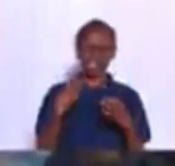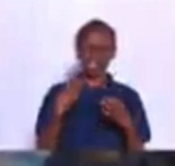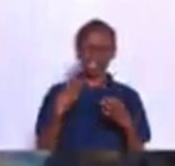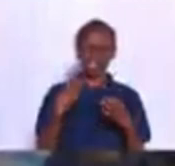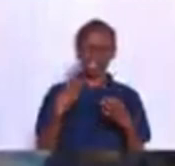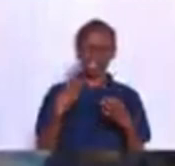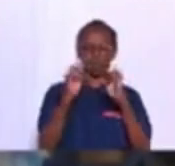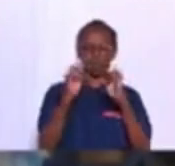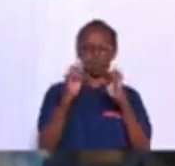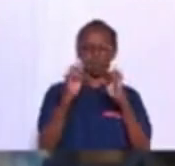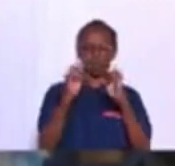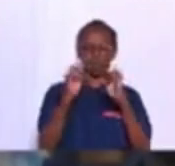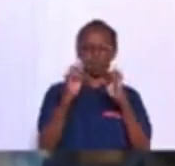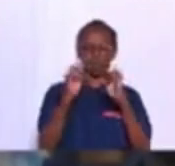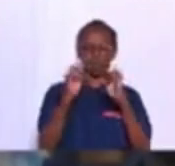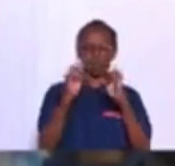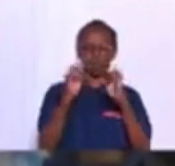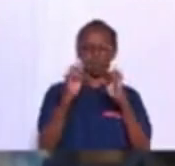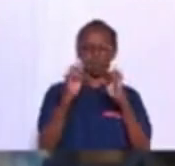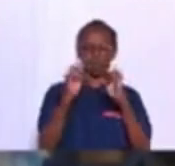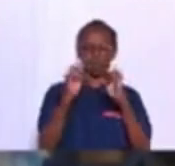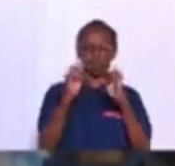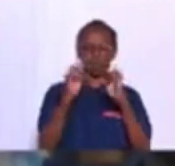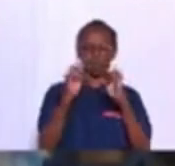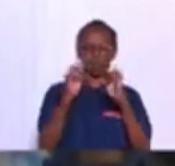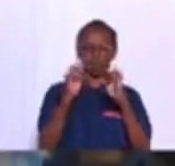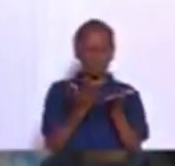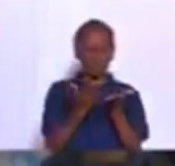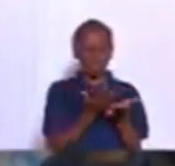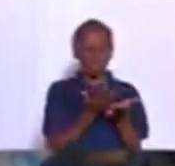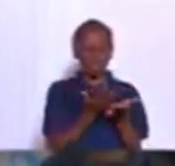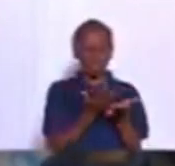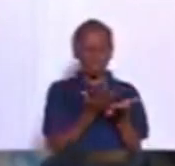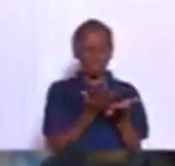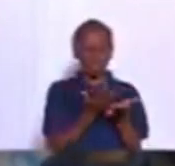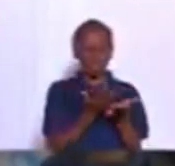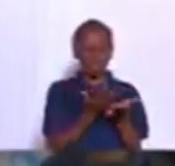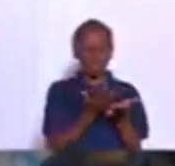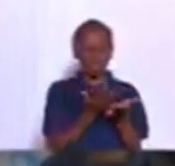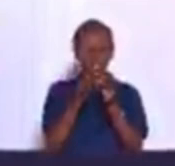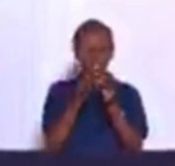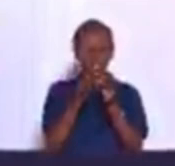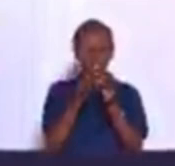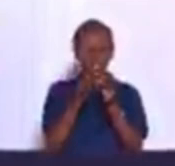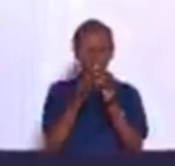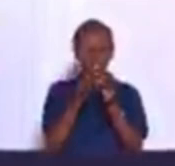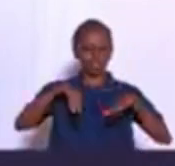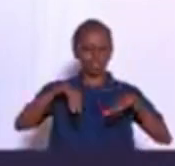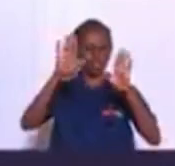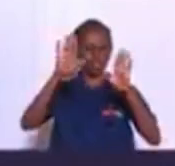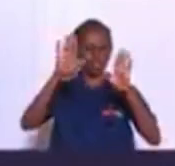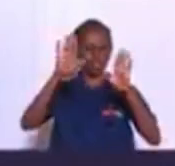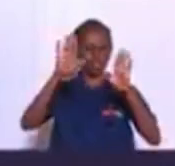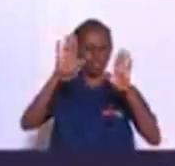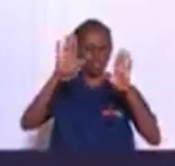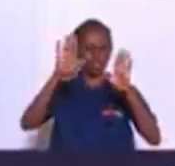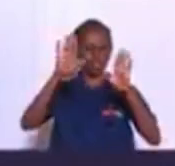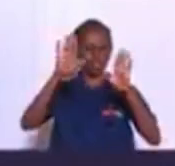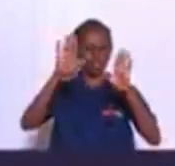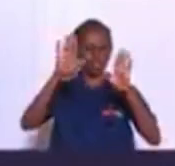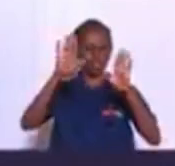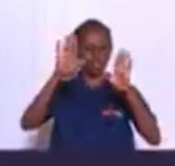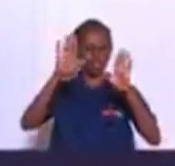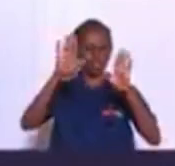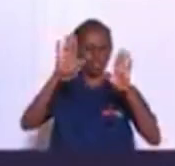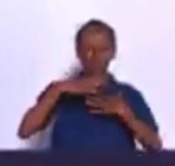happen. Increase our faith. We put our trust in you. Thank you, God, that you are a healing